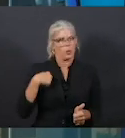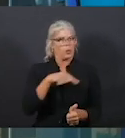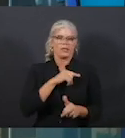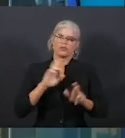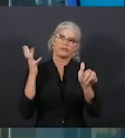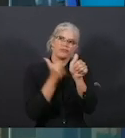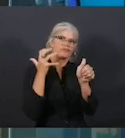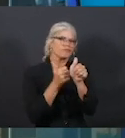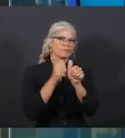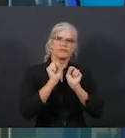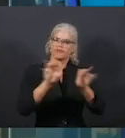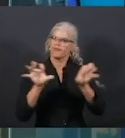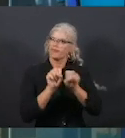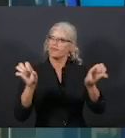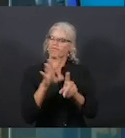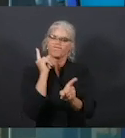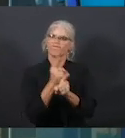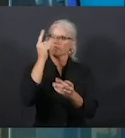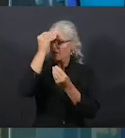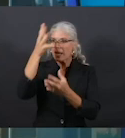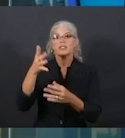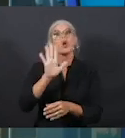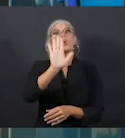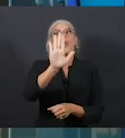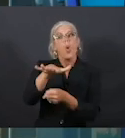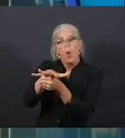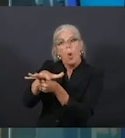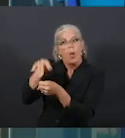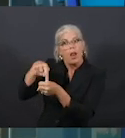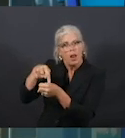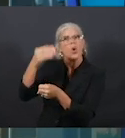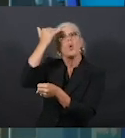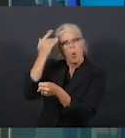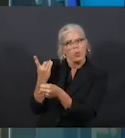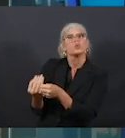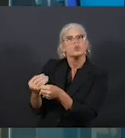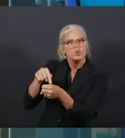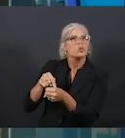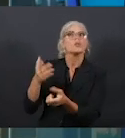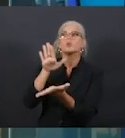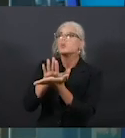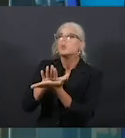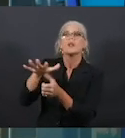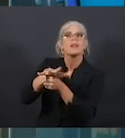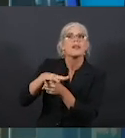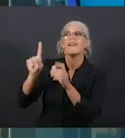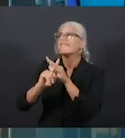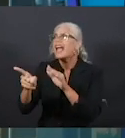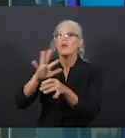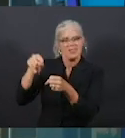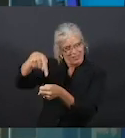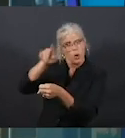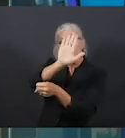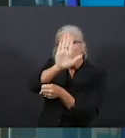to your area, whether that's what's going to happen with schools, whether that's what's going to happen with any evacuation, either